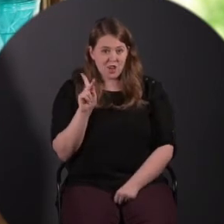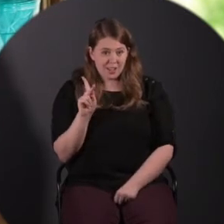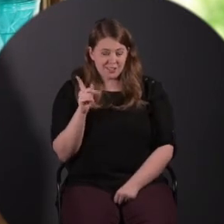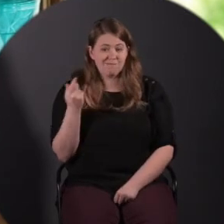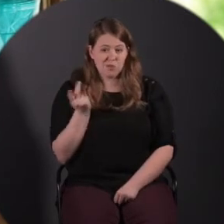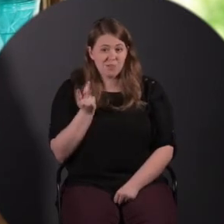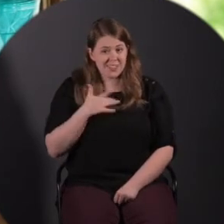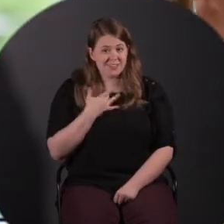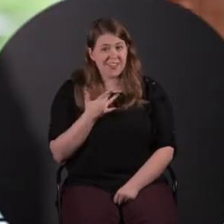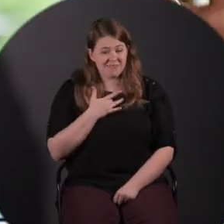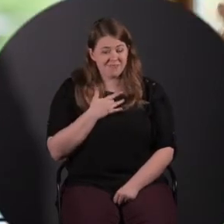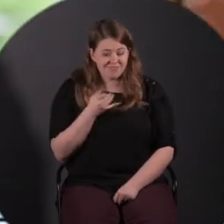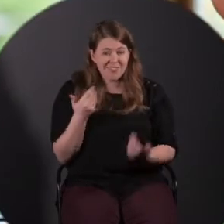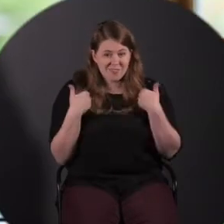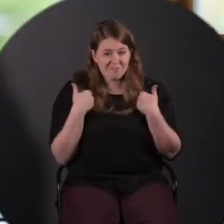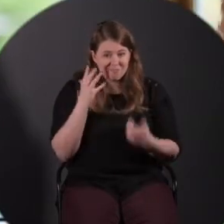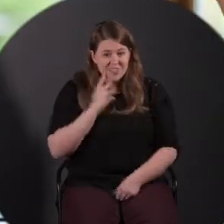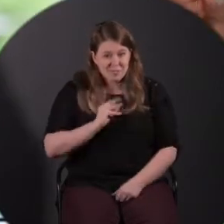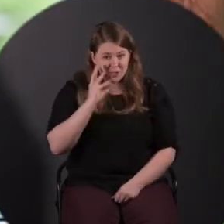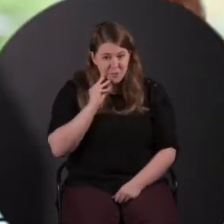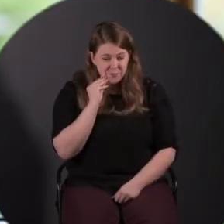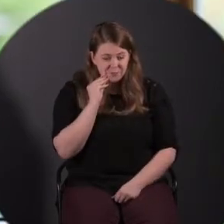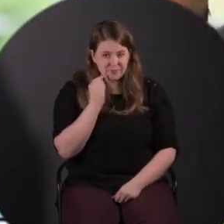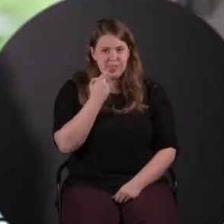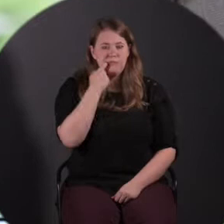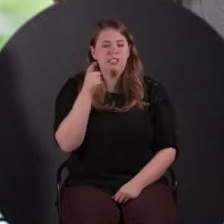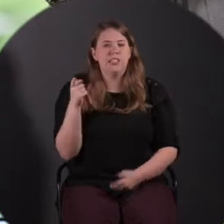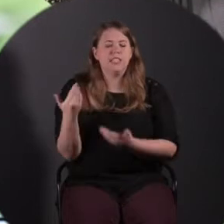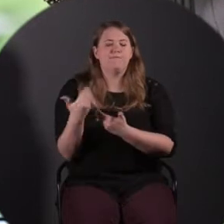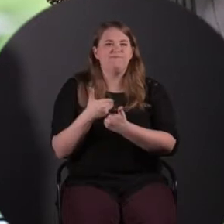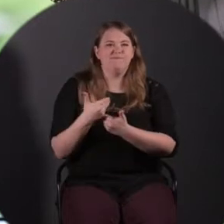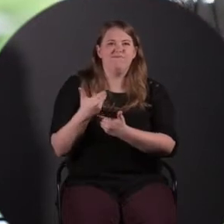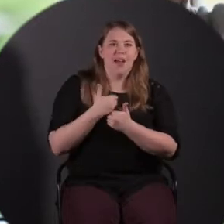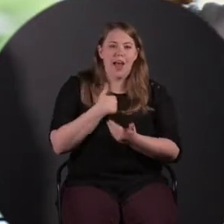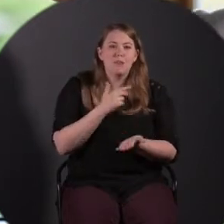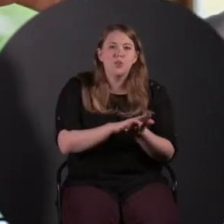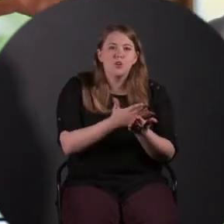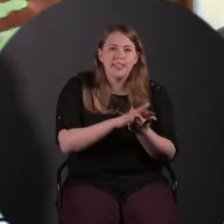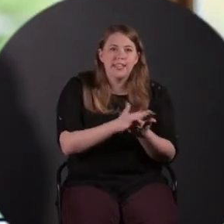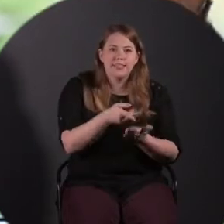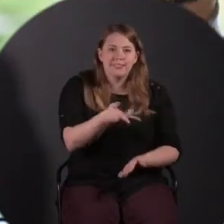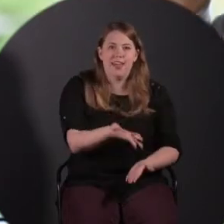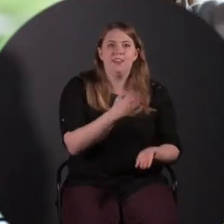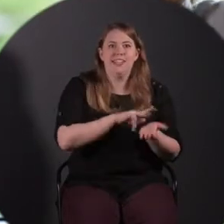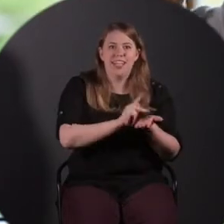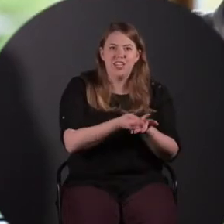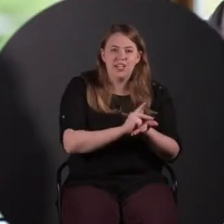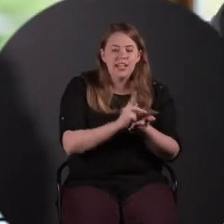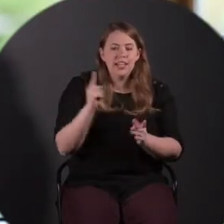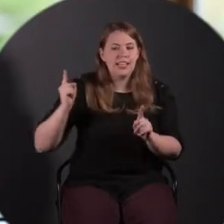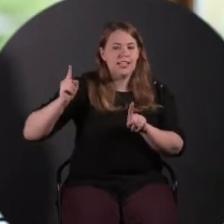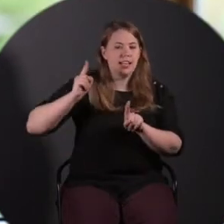it. It seems like just lately, he gets on my nerves when I'm cooking in the kitchen because I've been there a lot. And he's